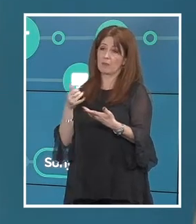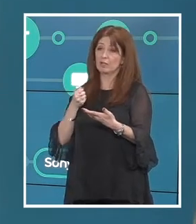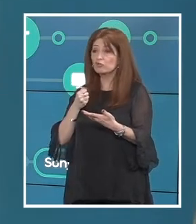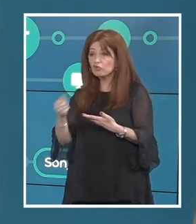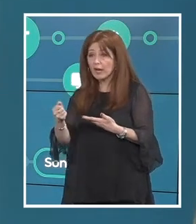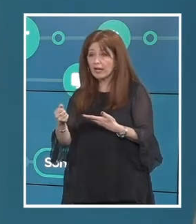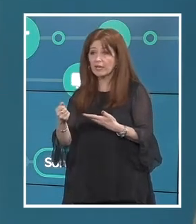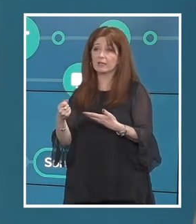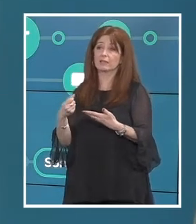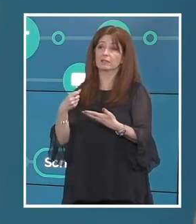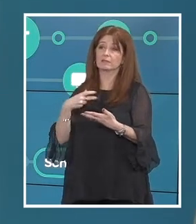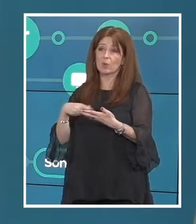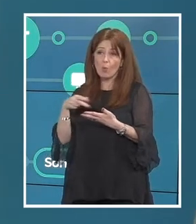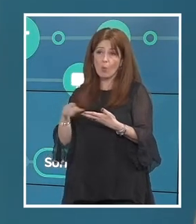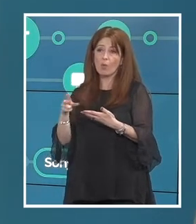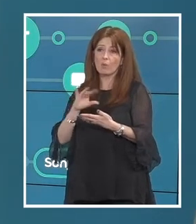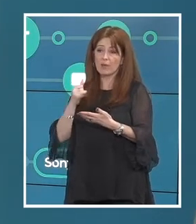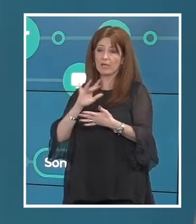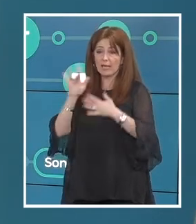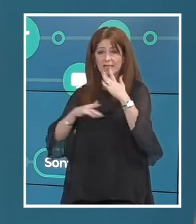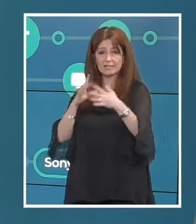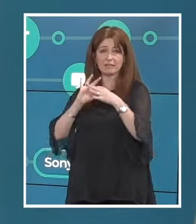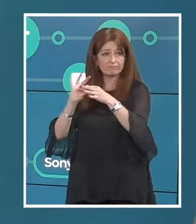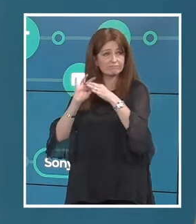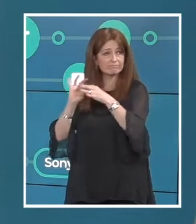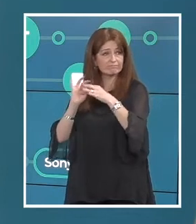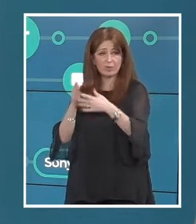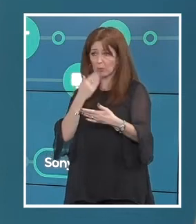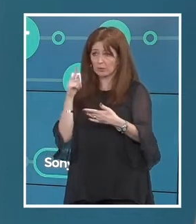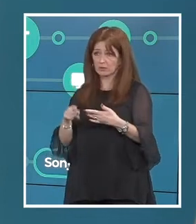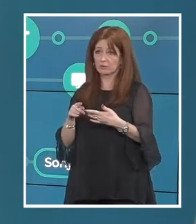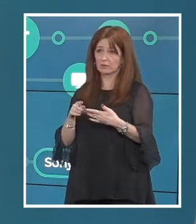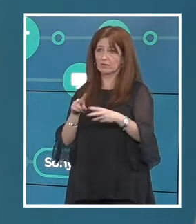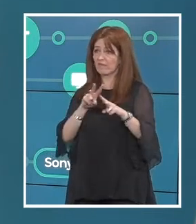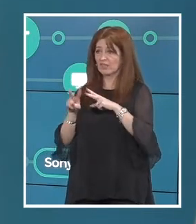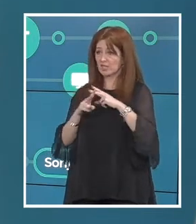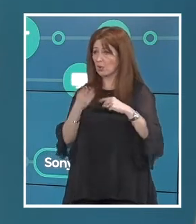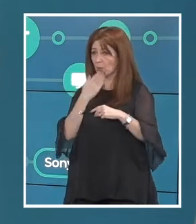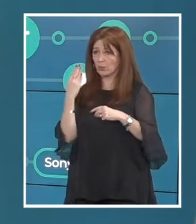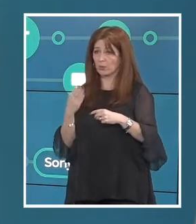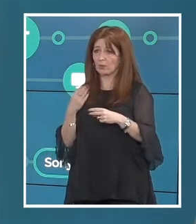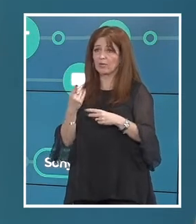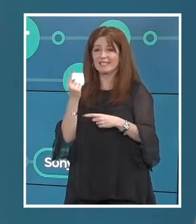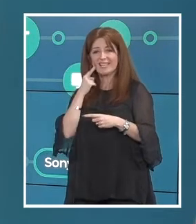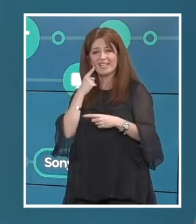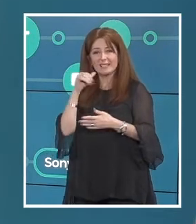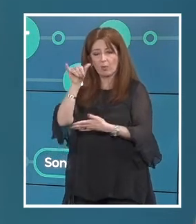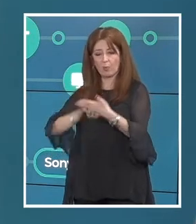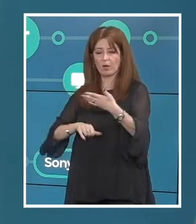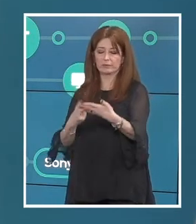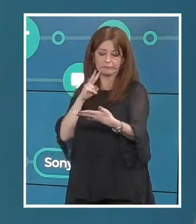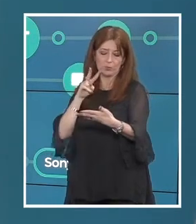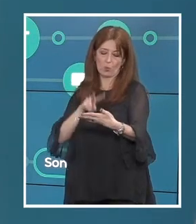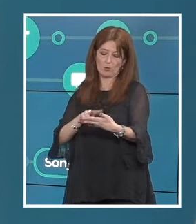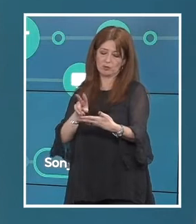internet connection to watch a video. that they can easily just get a downloadable Word document, have it open, and are